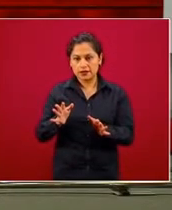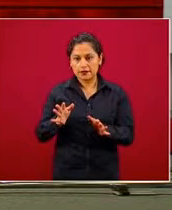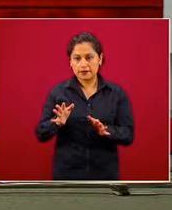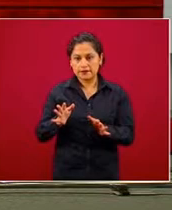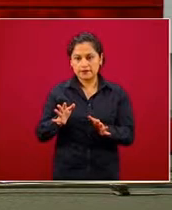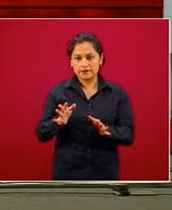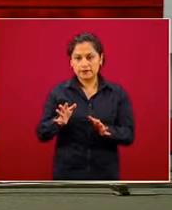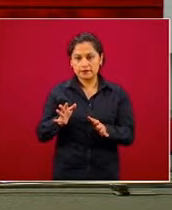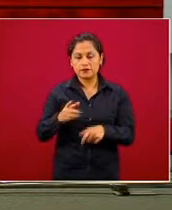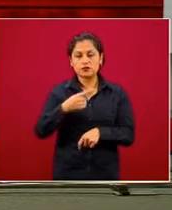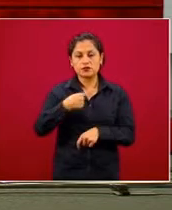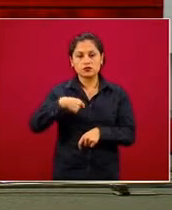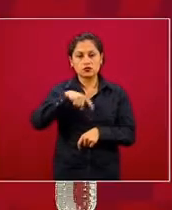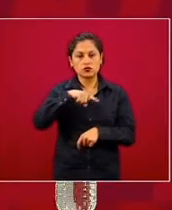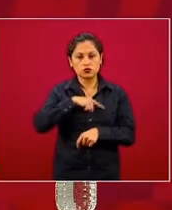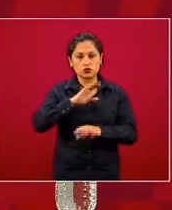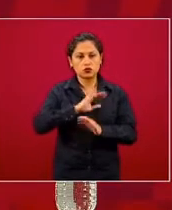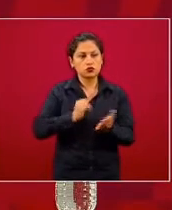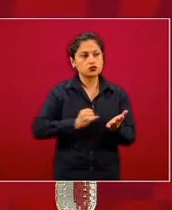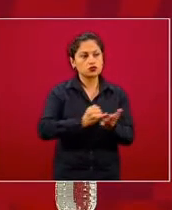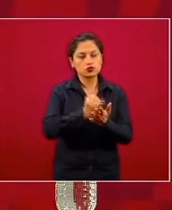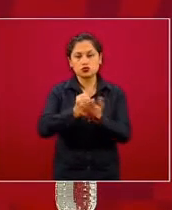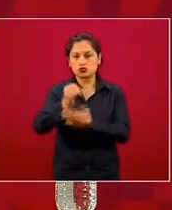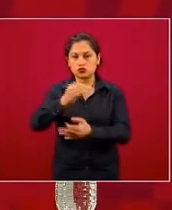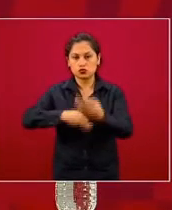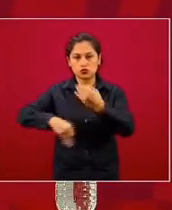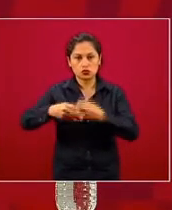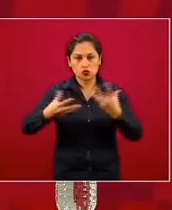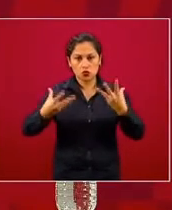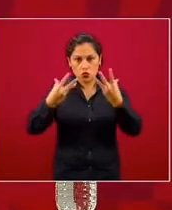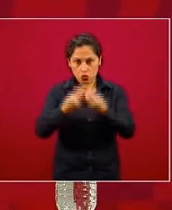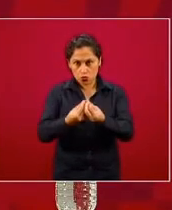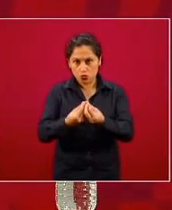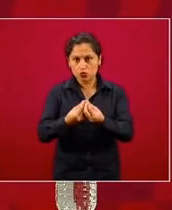por la vocación democrática de nuestra ciudad es que